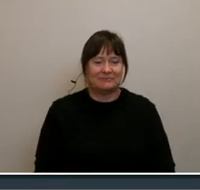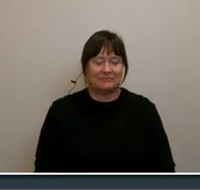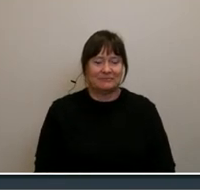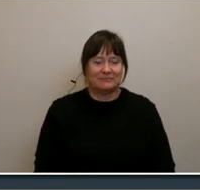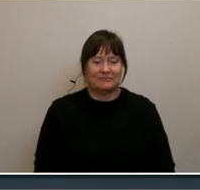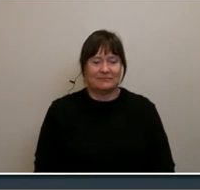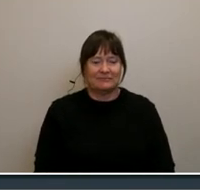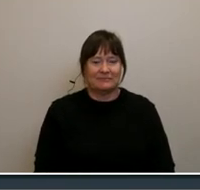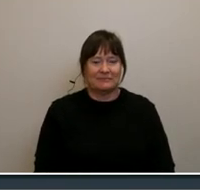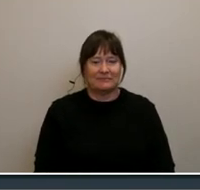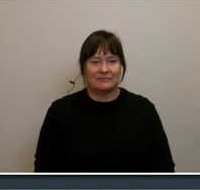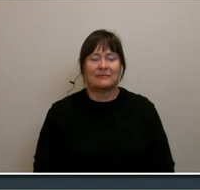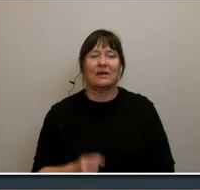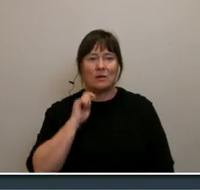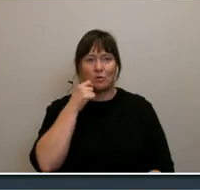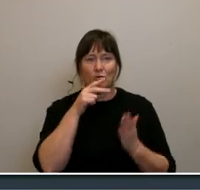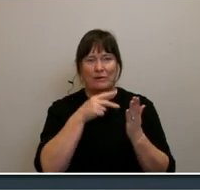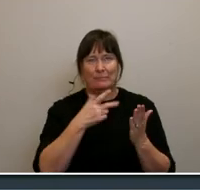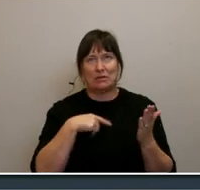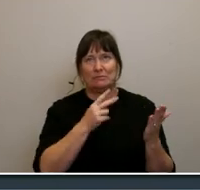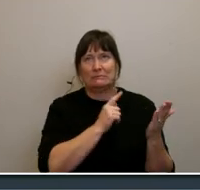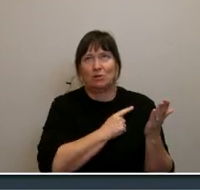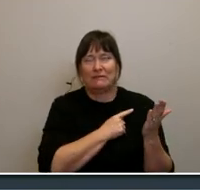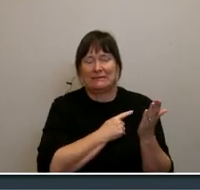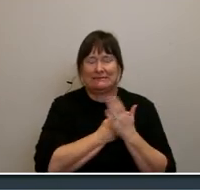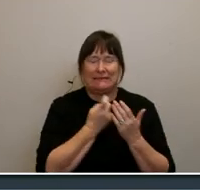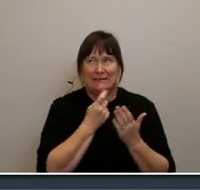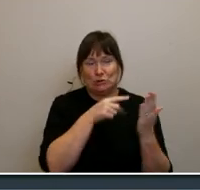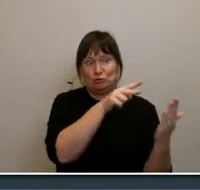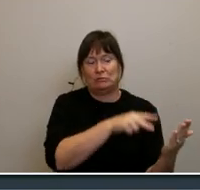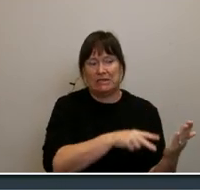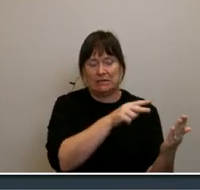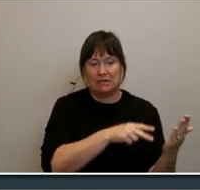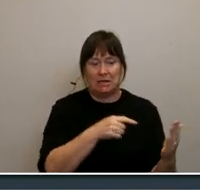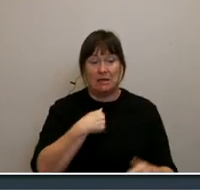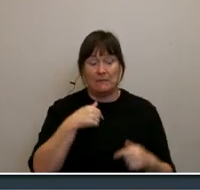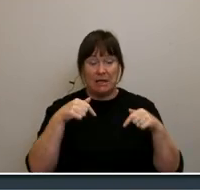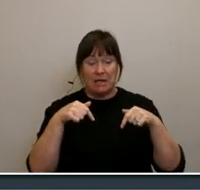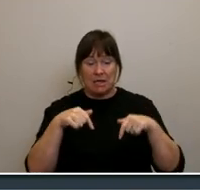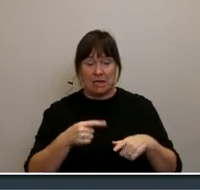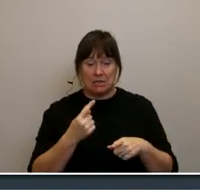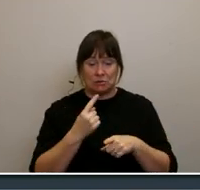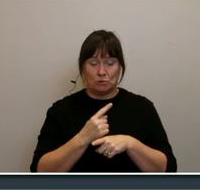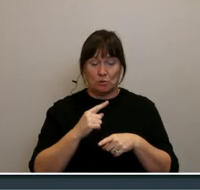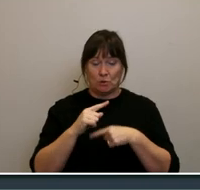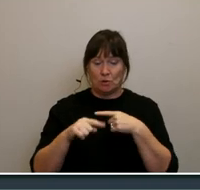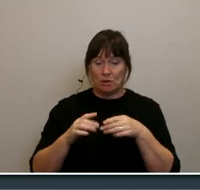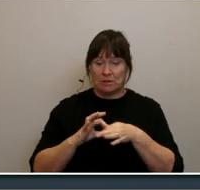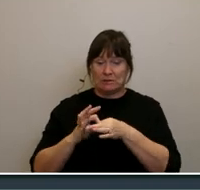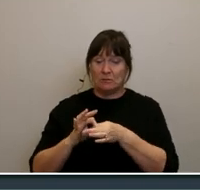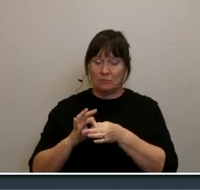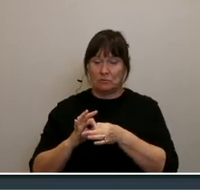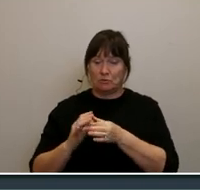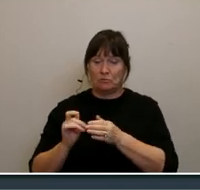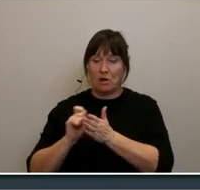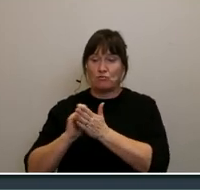Okay. I'm going to read because I'm too nervous to do anything else. I'm here to speak in connection with my written